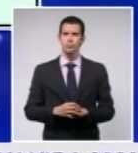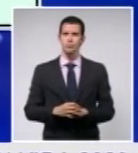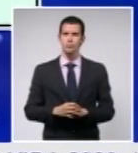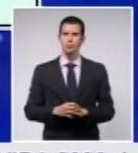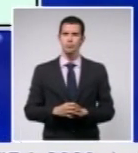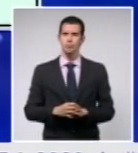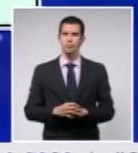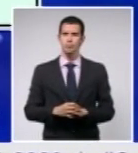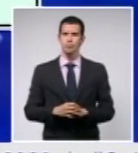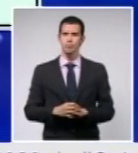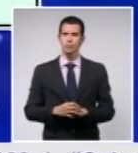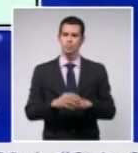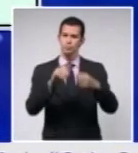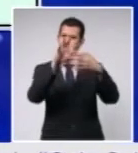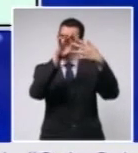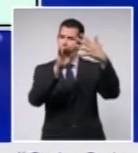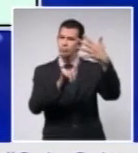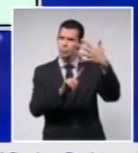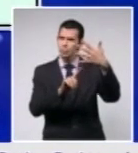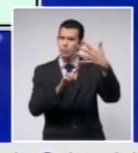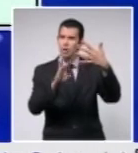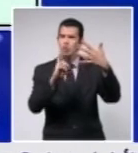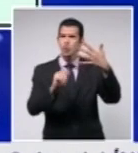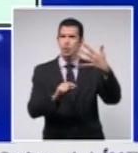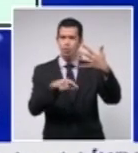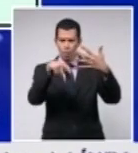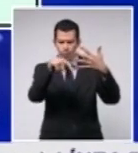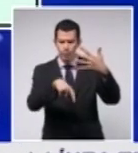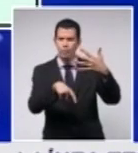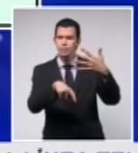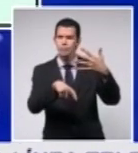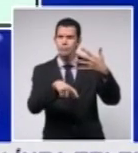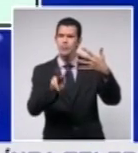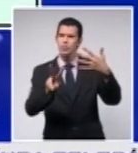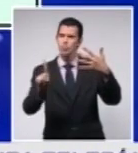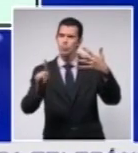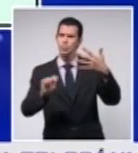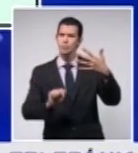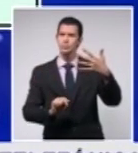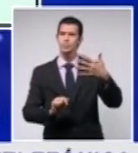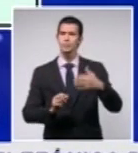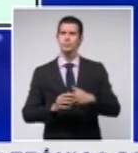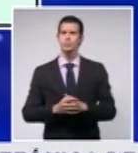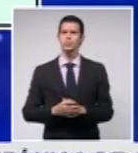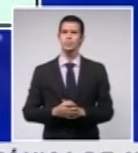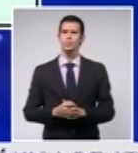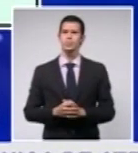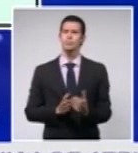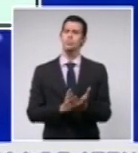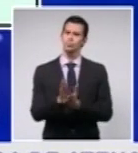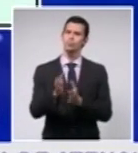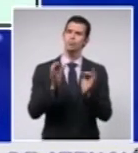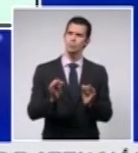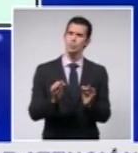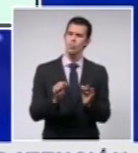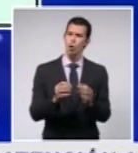rates, Mexico has the highest with 10.41%, then Ecuador